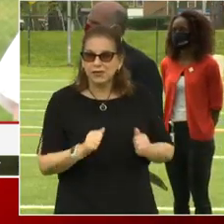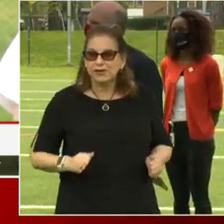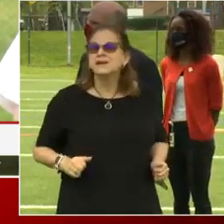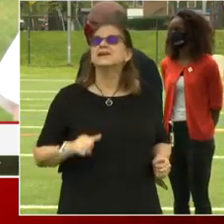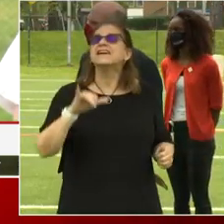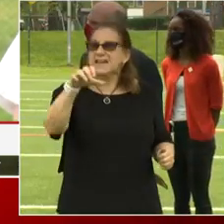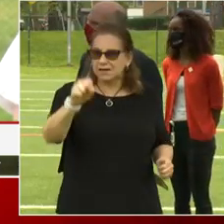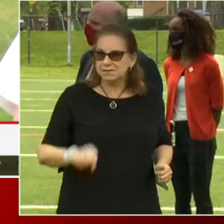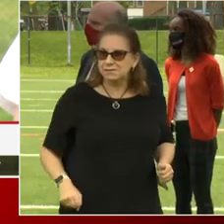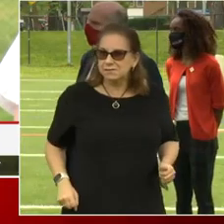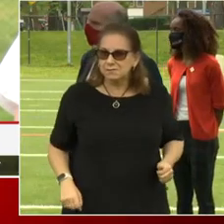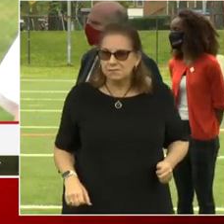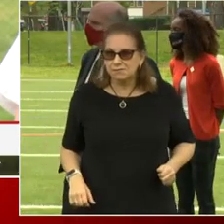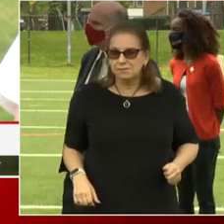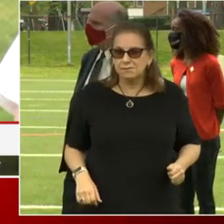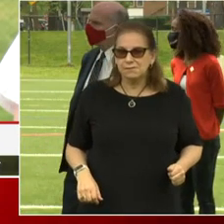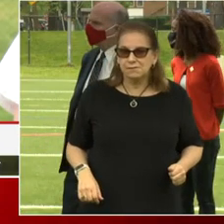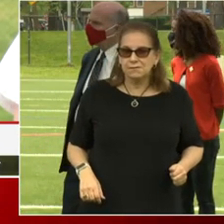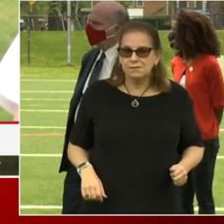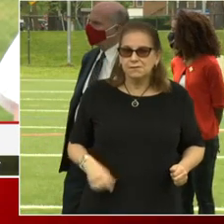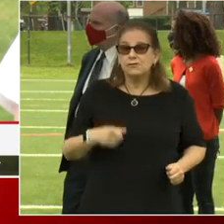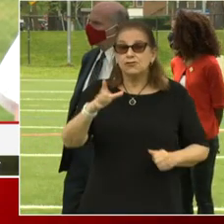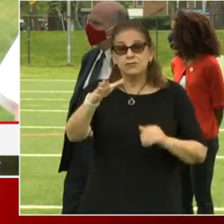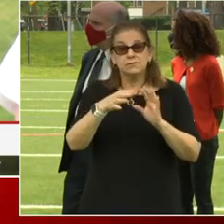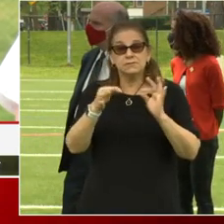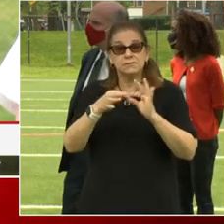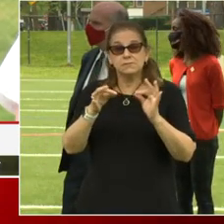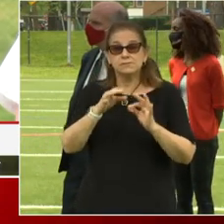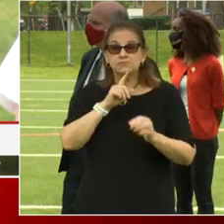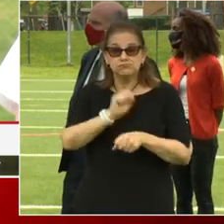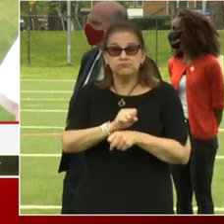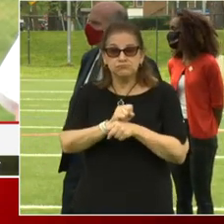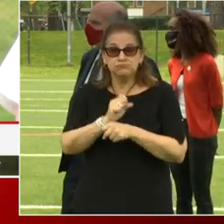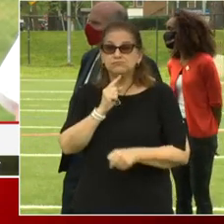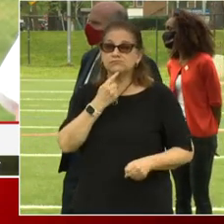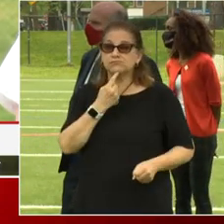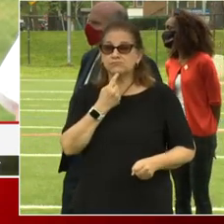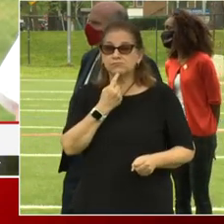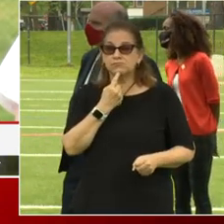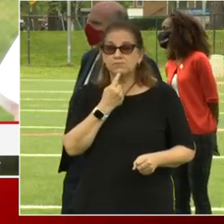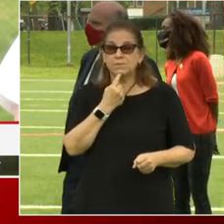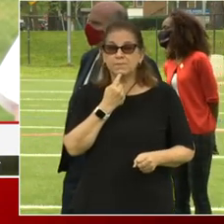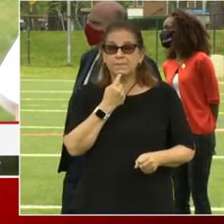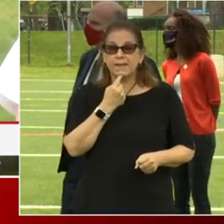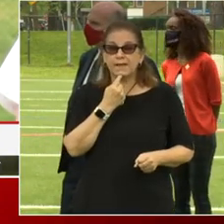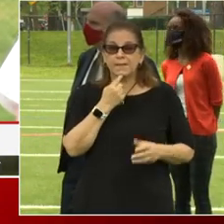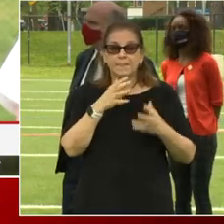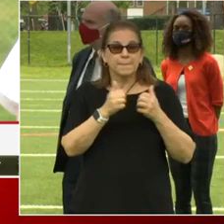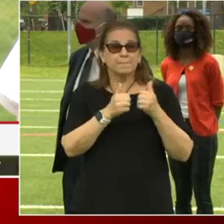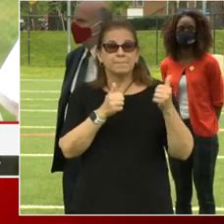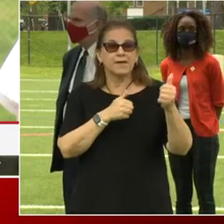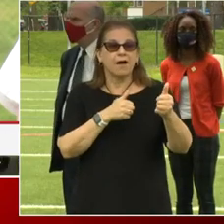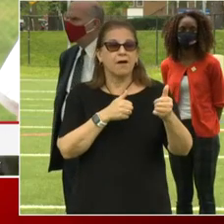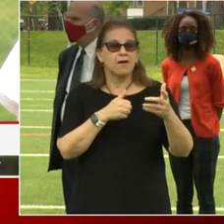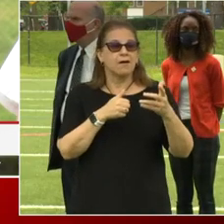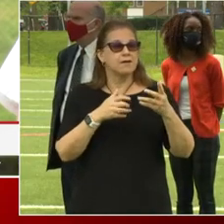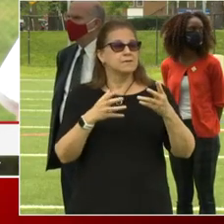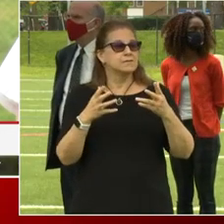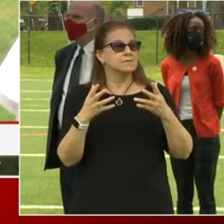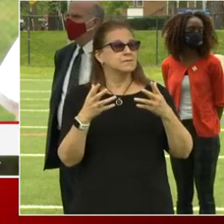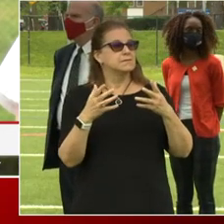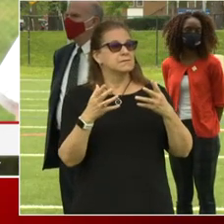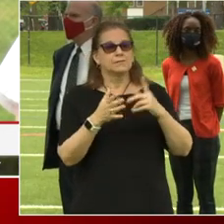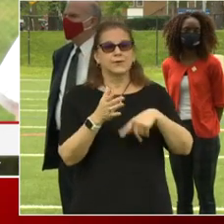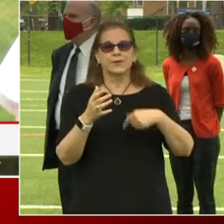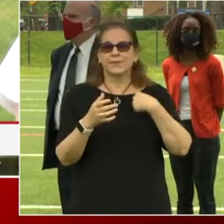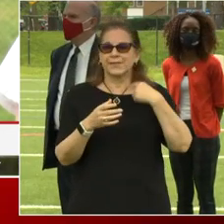mentioned, there are issues that certainly extend beyond the responsibilities of the Metropolitan